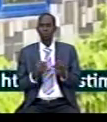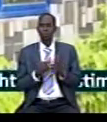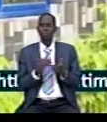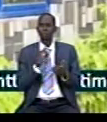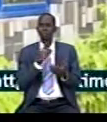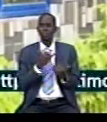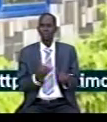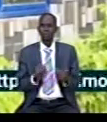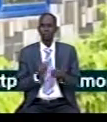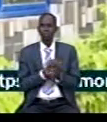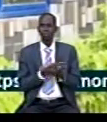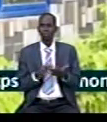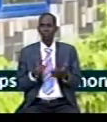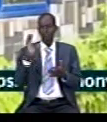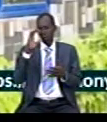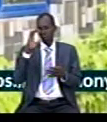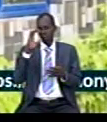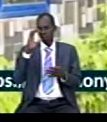for the last one.